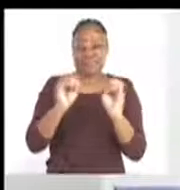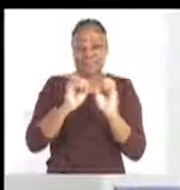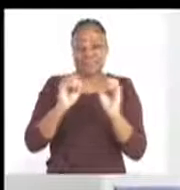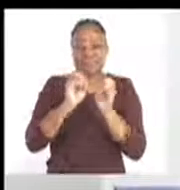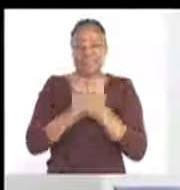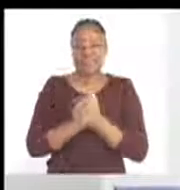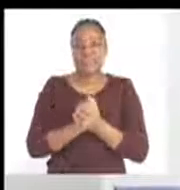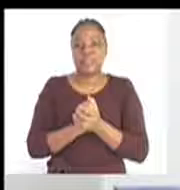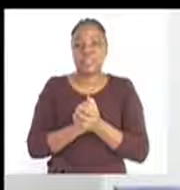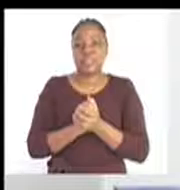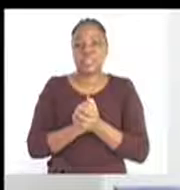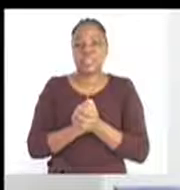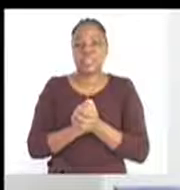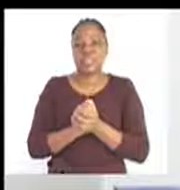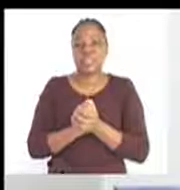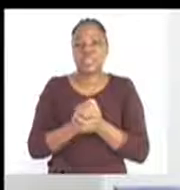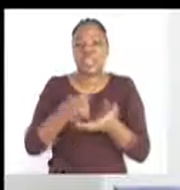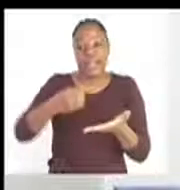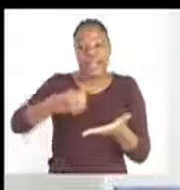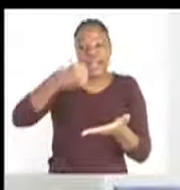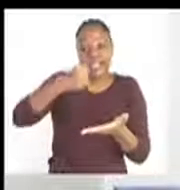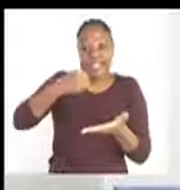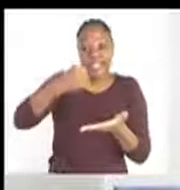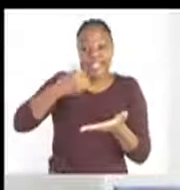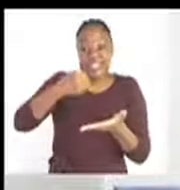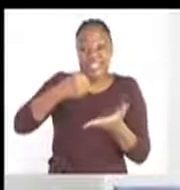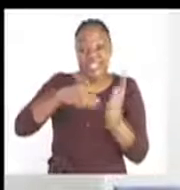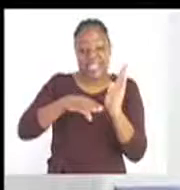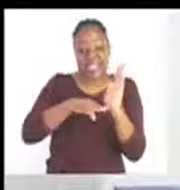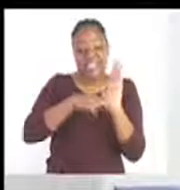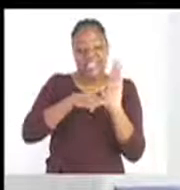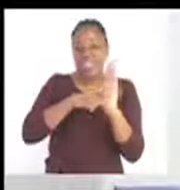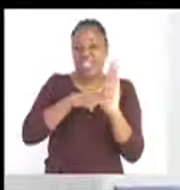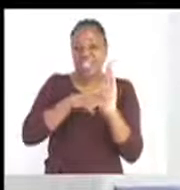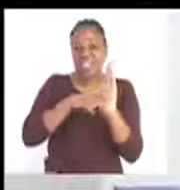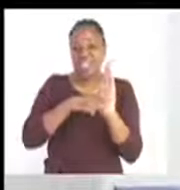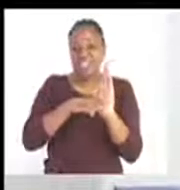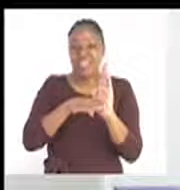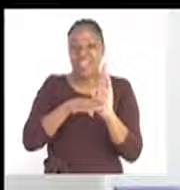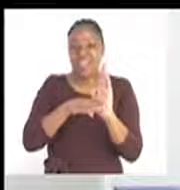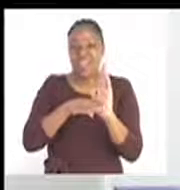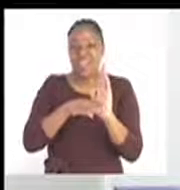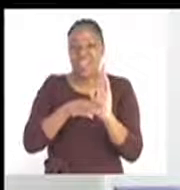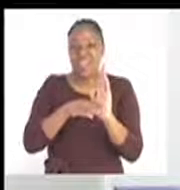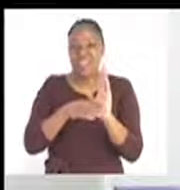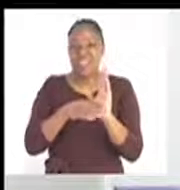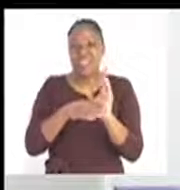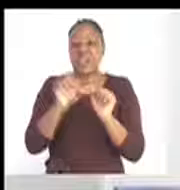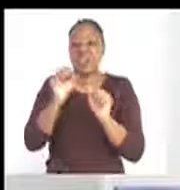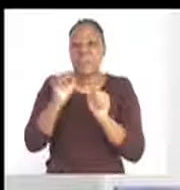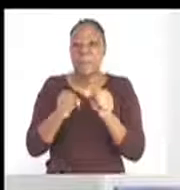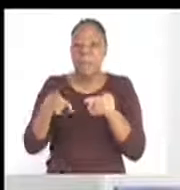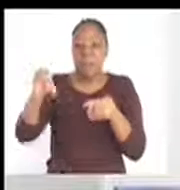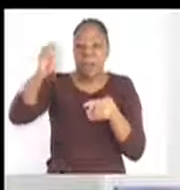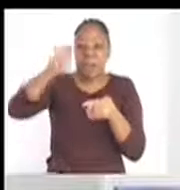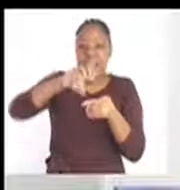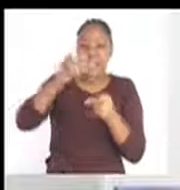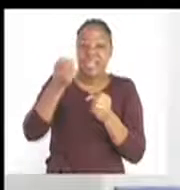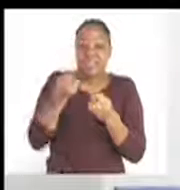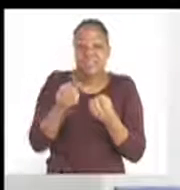more liquid for it to be full. So I think it is safe to say